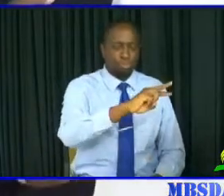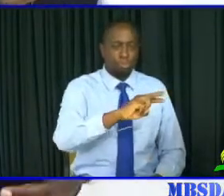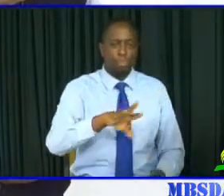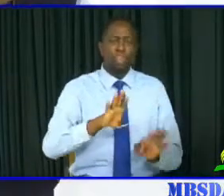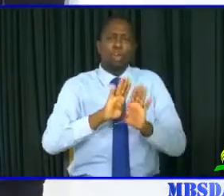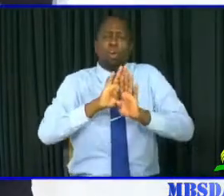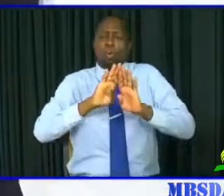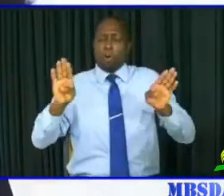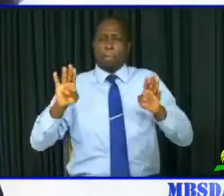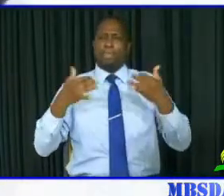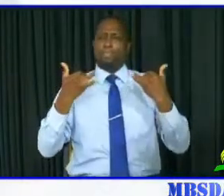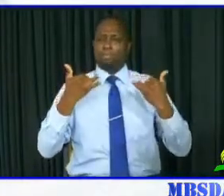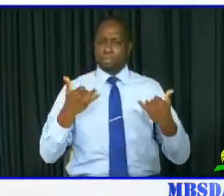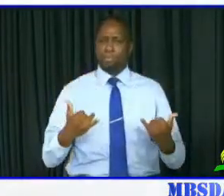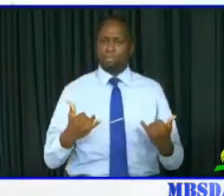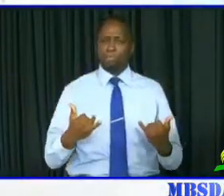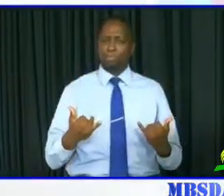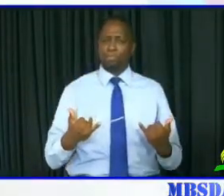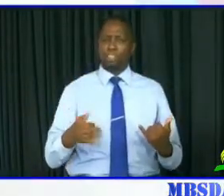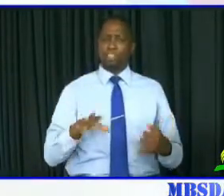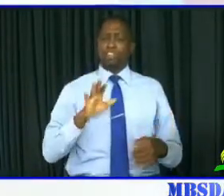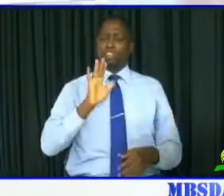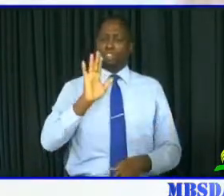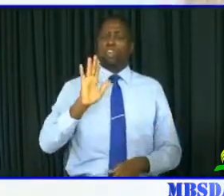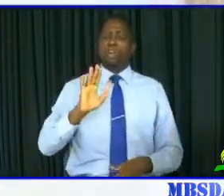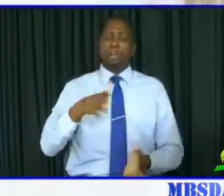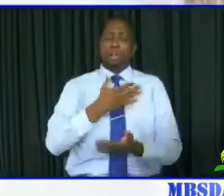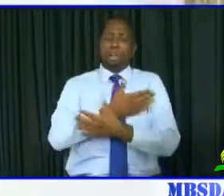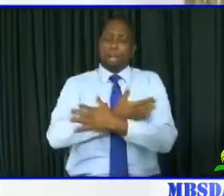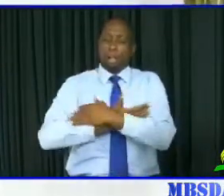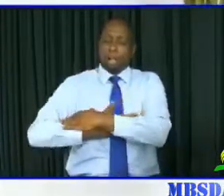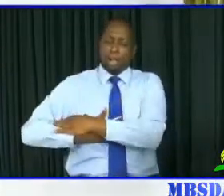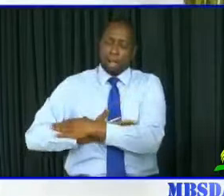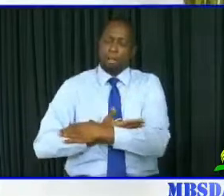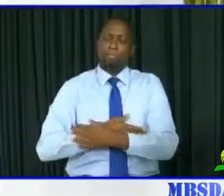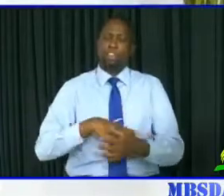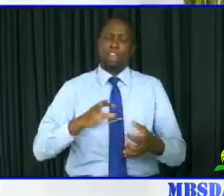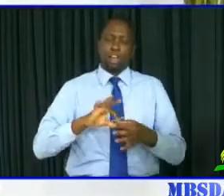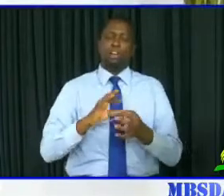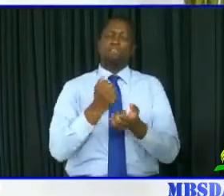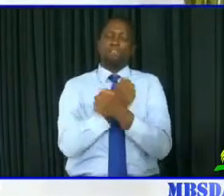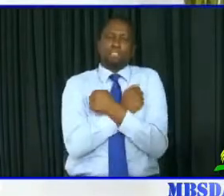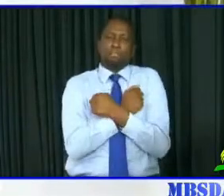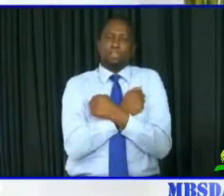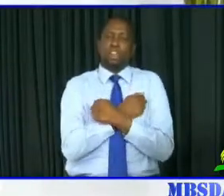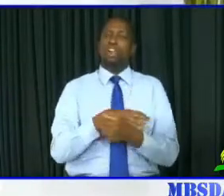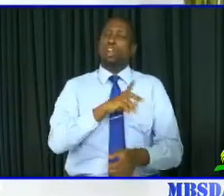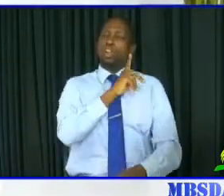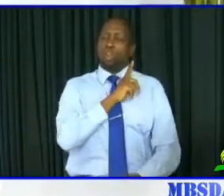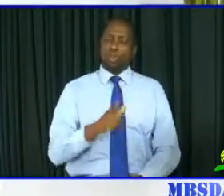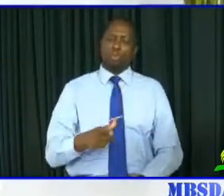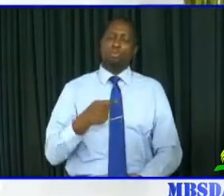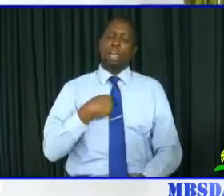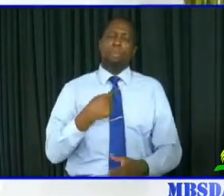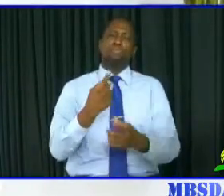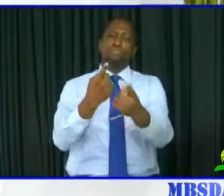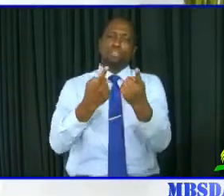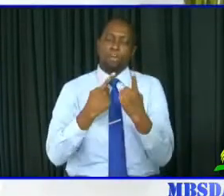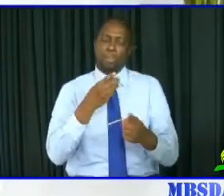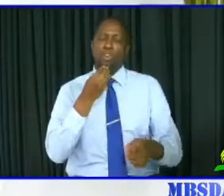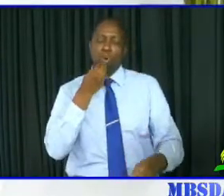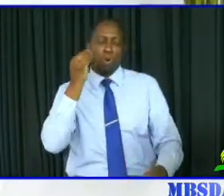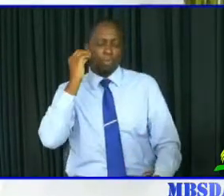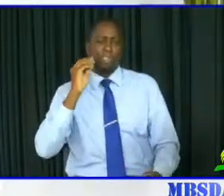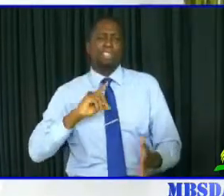Open wide thine arms of love. Lord, I'm coming home. This is the